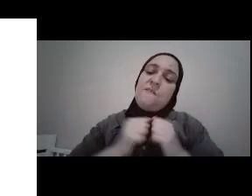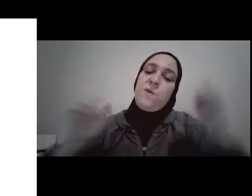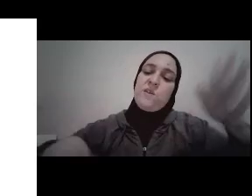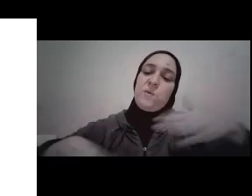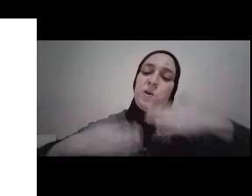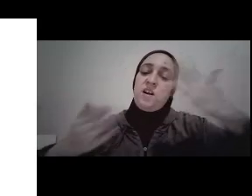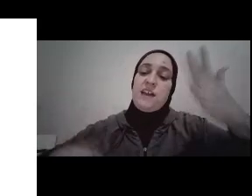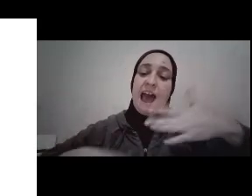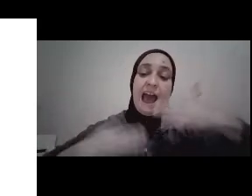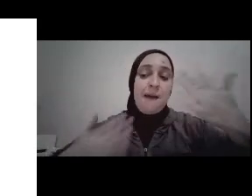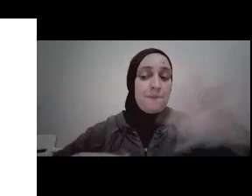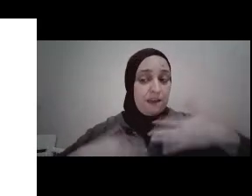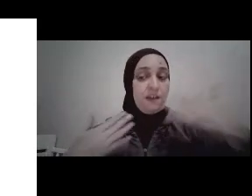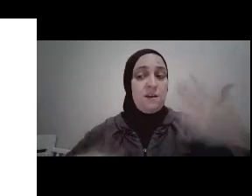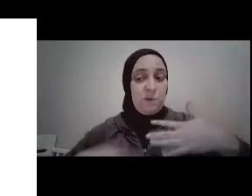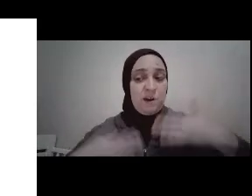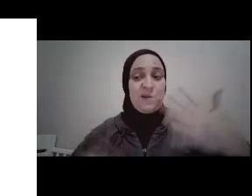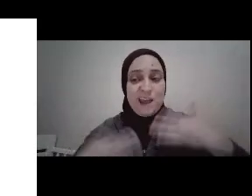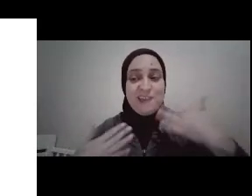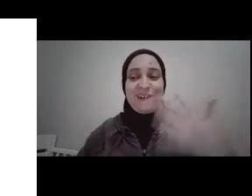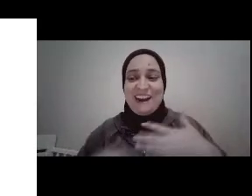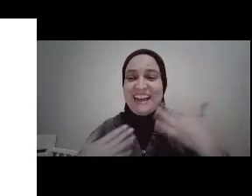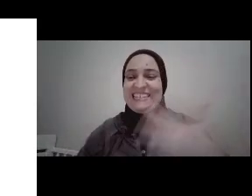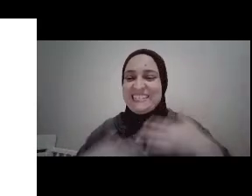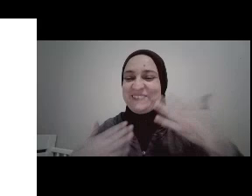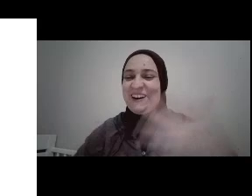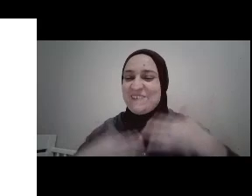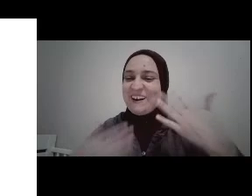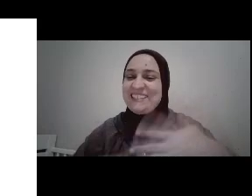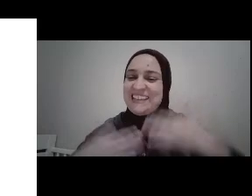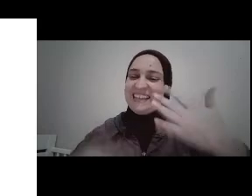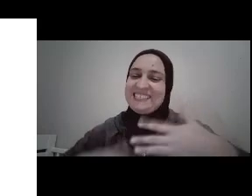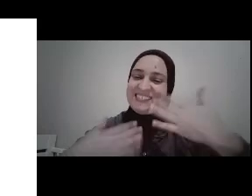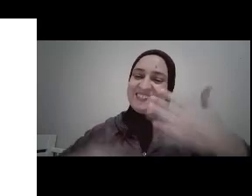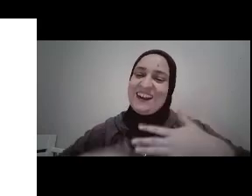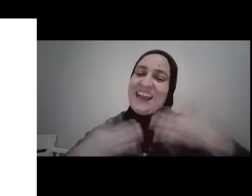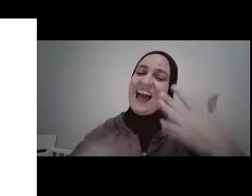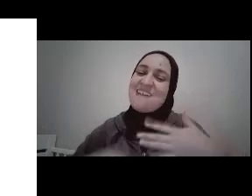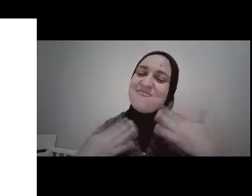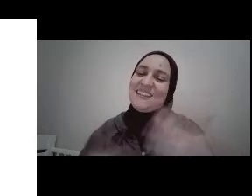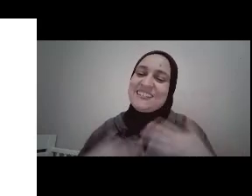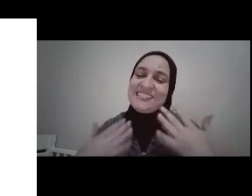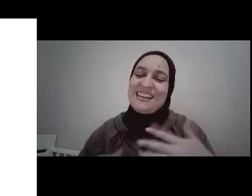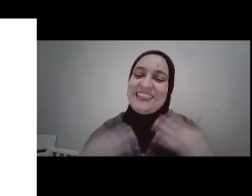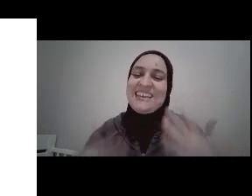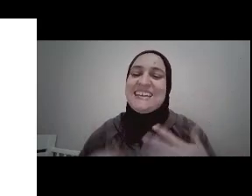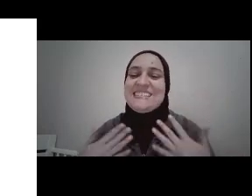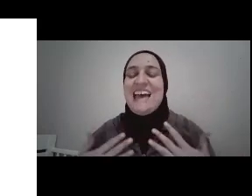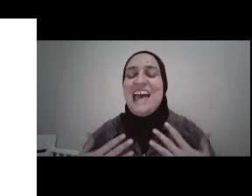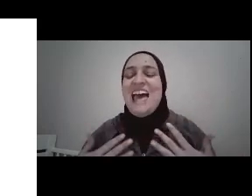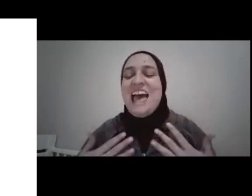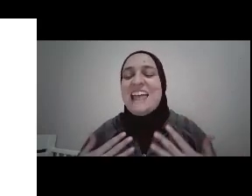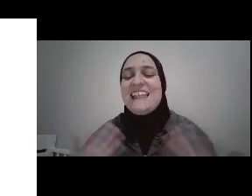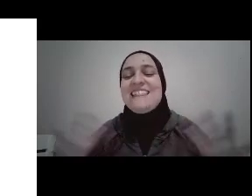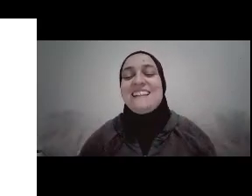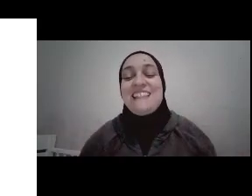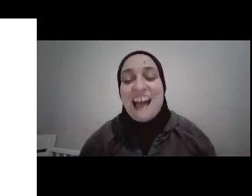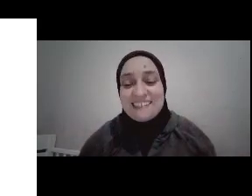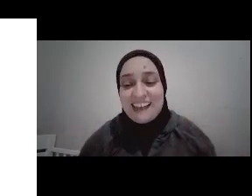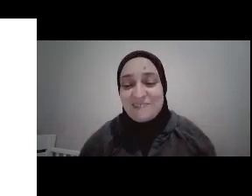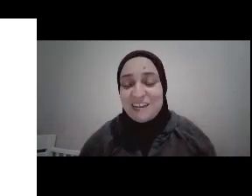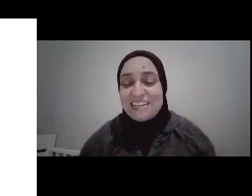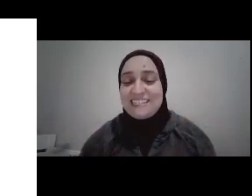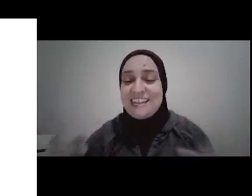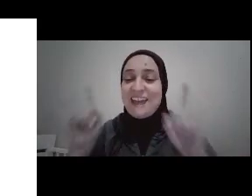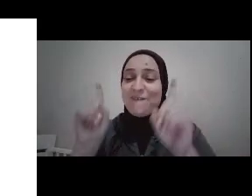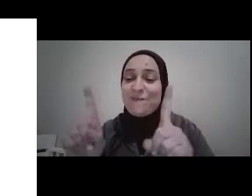Now for the word happy, we're going to wave our hands in front of our chest. That's right. Happy looks like this. And then the last